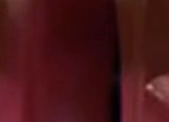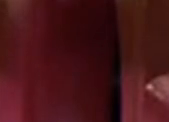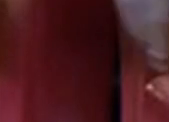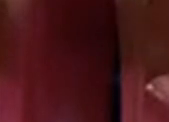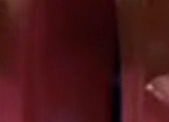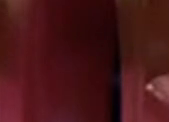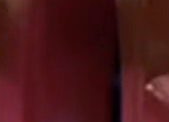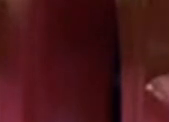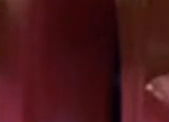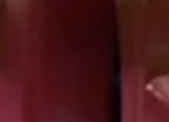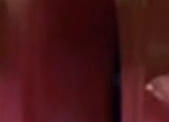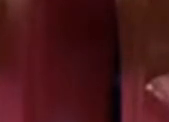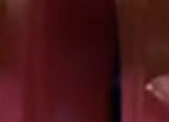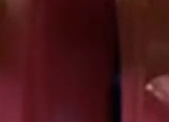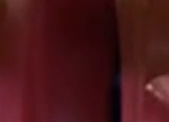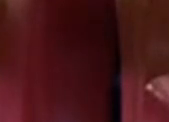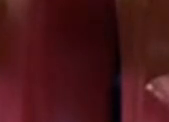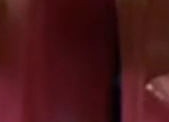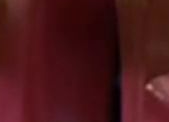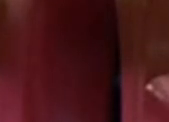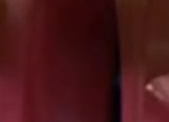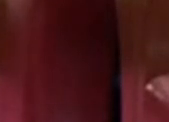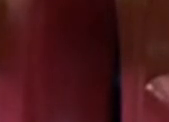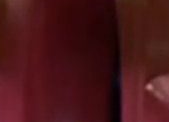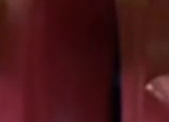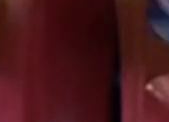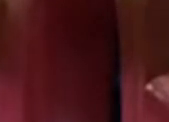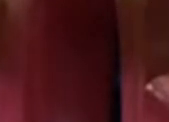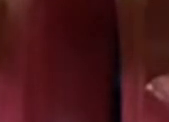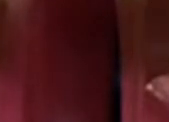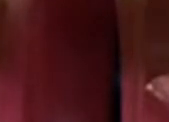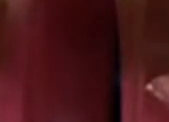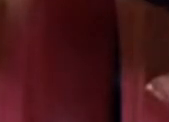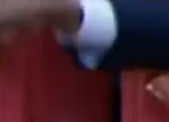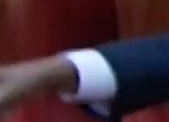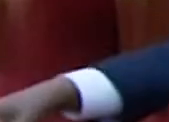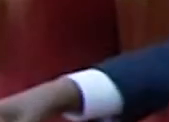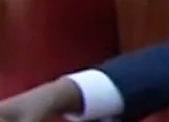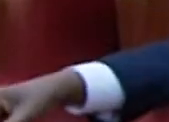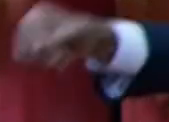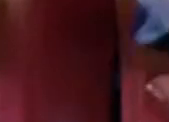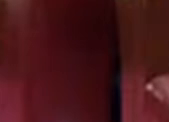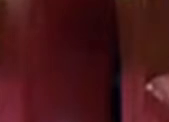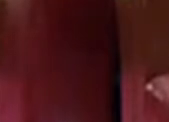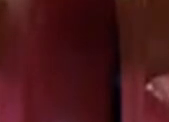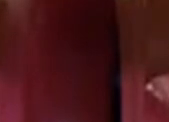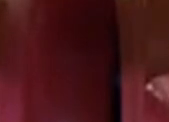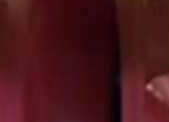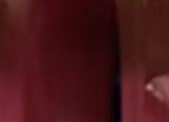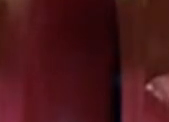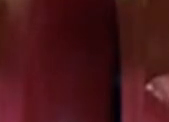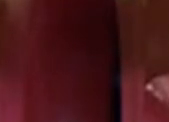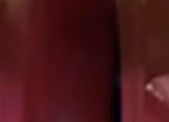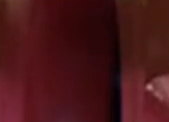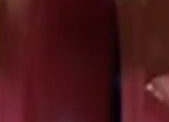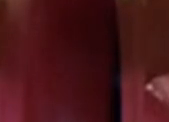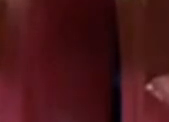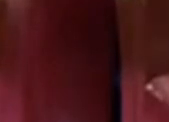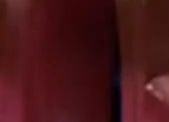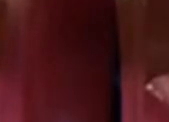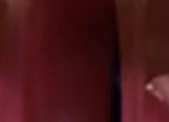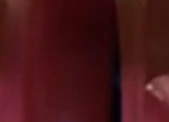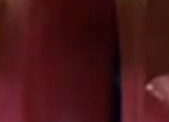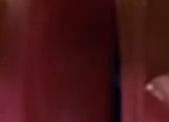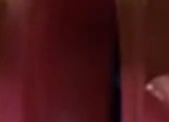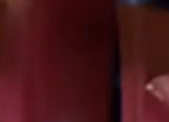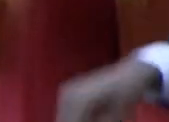Kenya Urban Roads Authority, and the Kenya Rural Roads Authority. Number five, the report of the Auditor General and Financial Statements